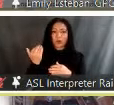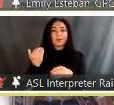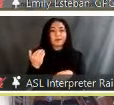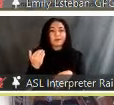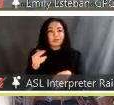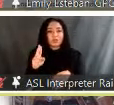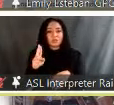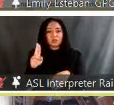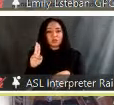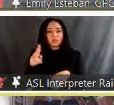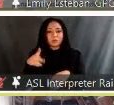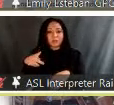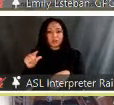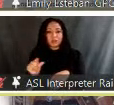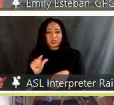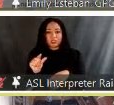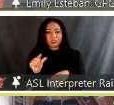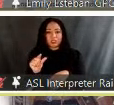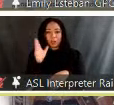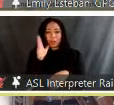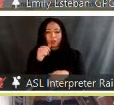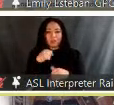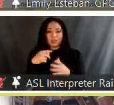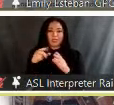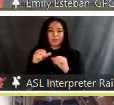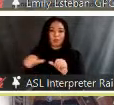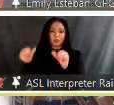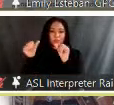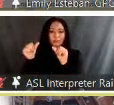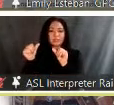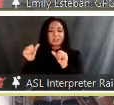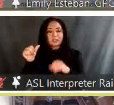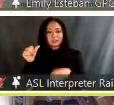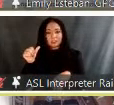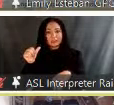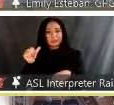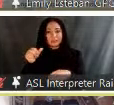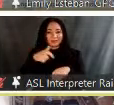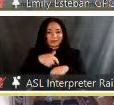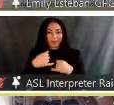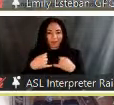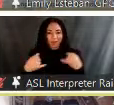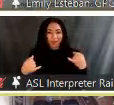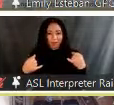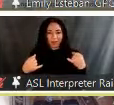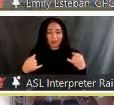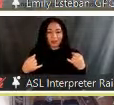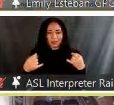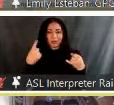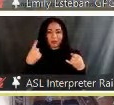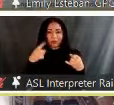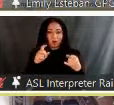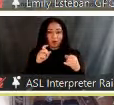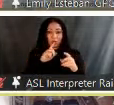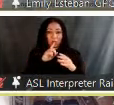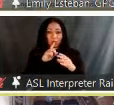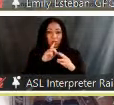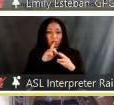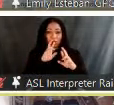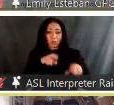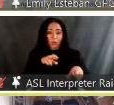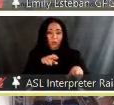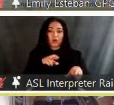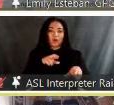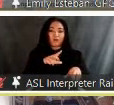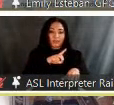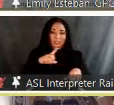be posting a timeline of the draft development process for the report that the CDE will be developing for the legislature